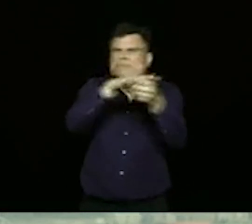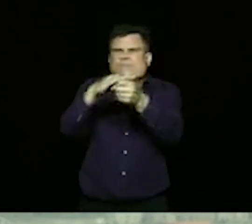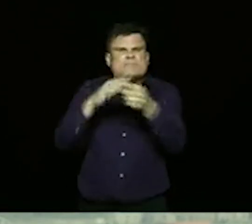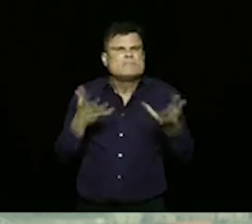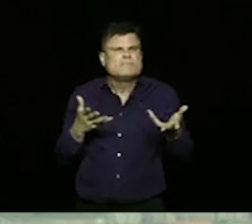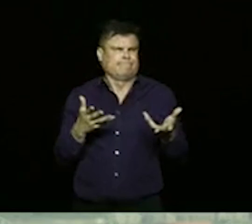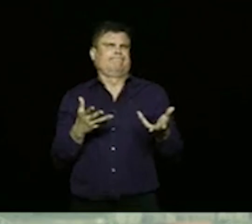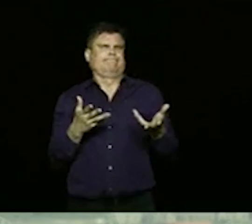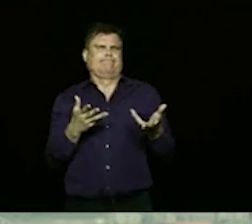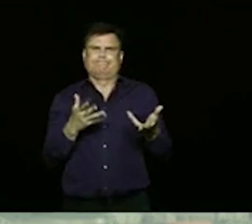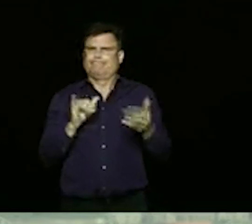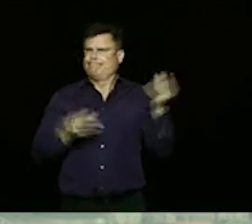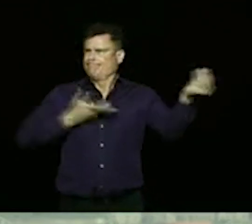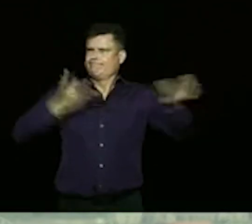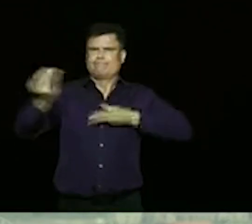proactively